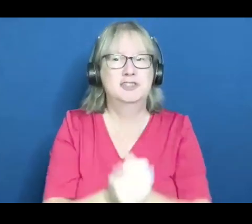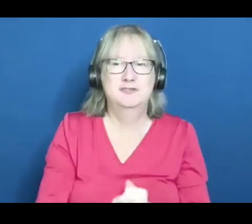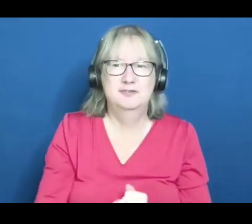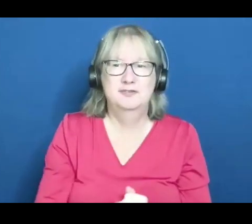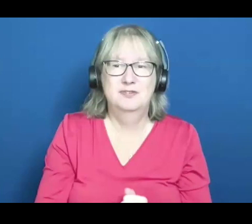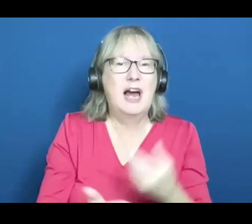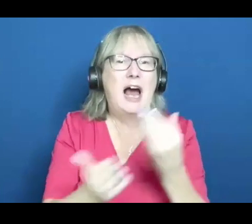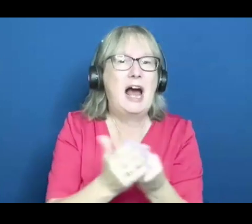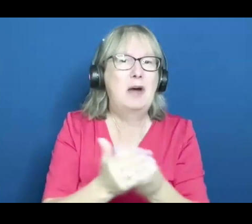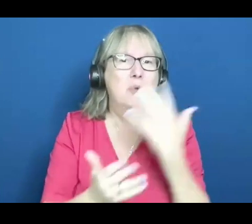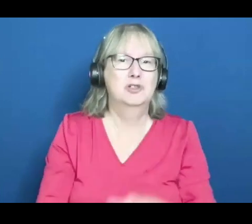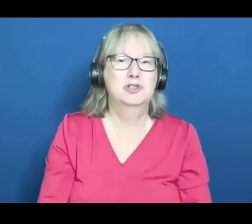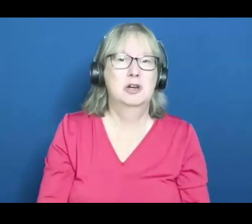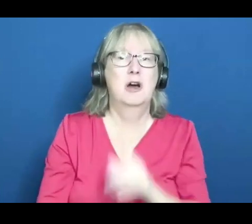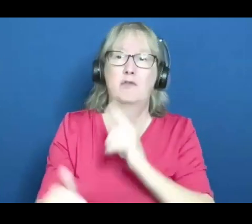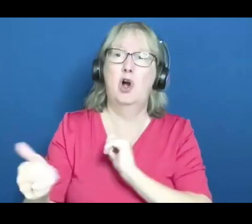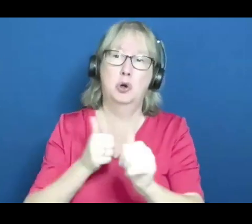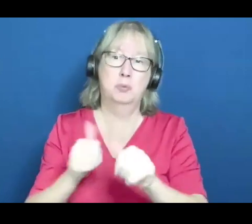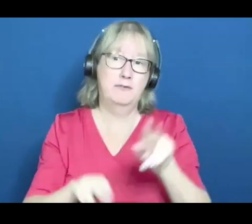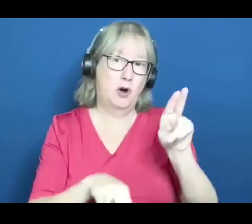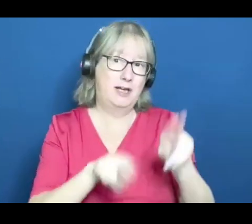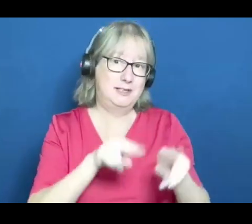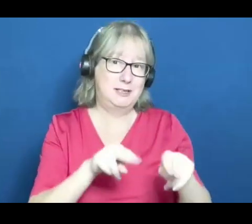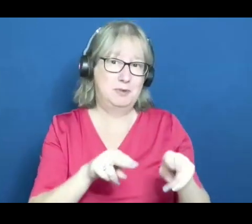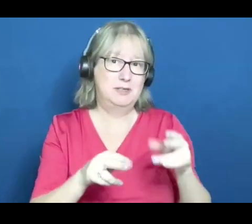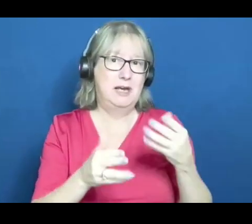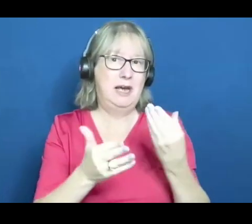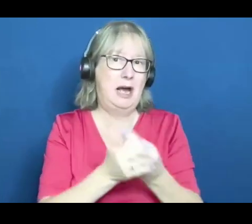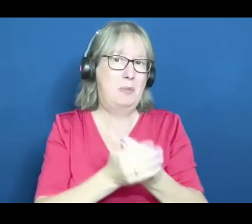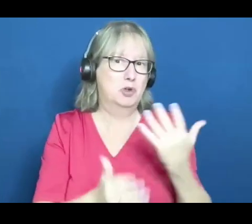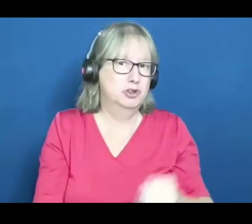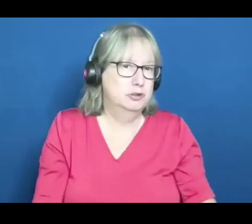what's the cost for a company for an assessment to help with hearing loss?